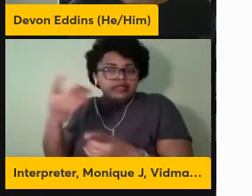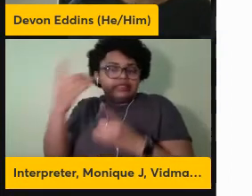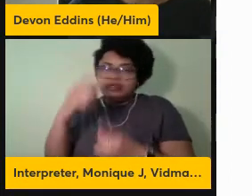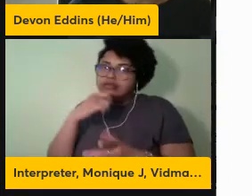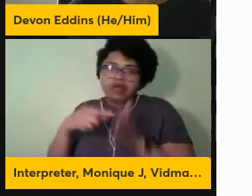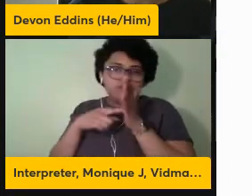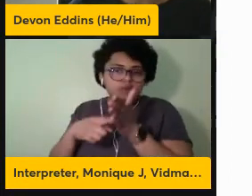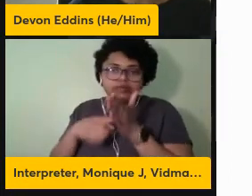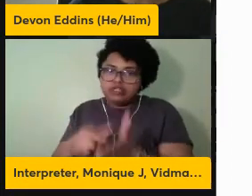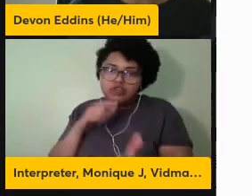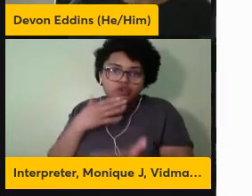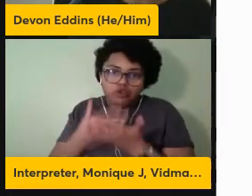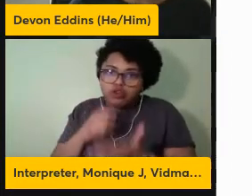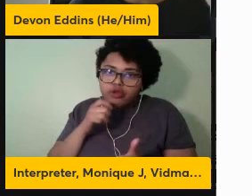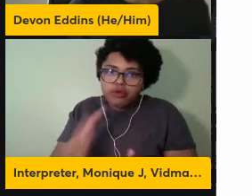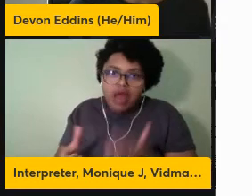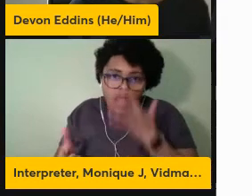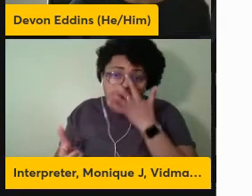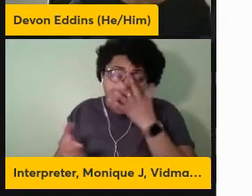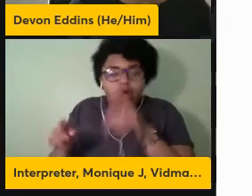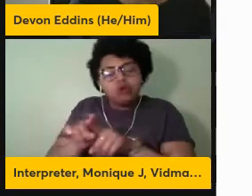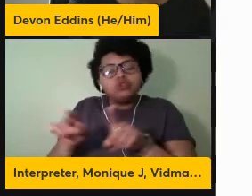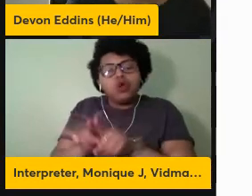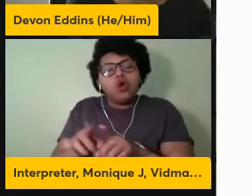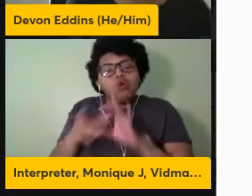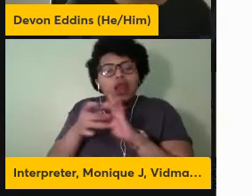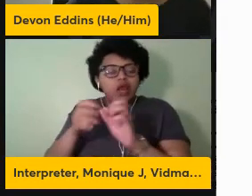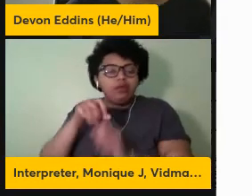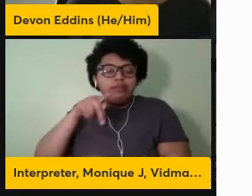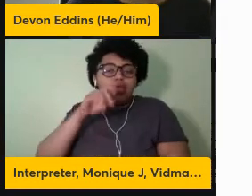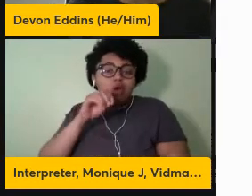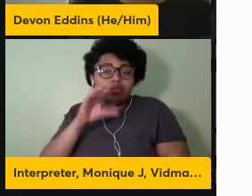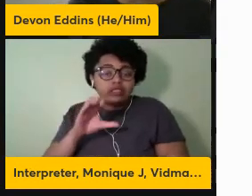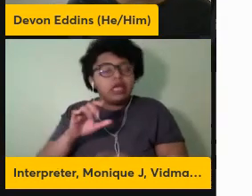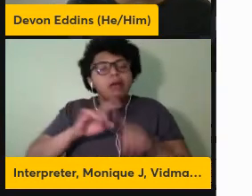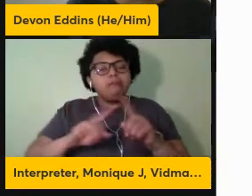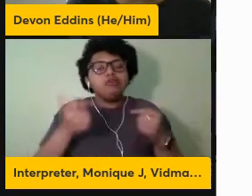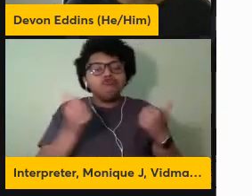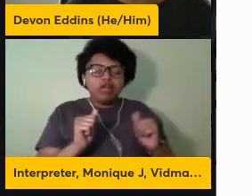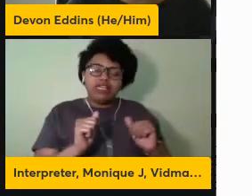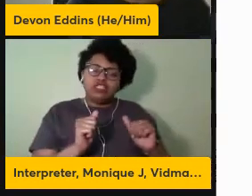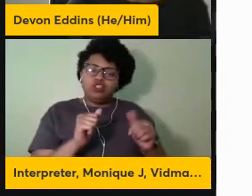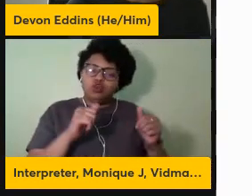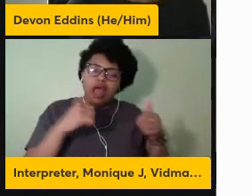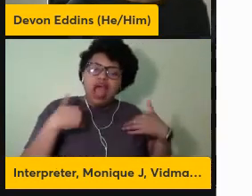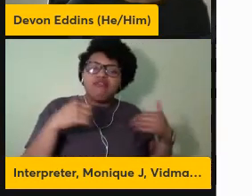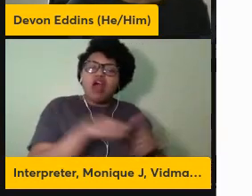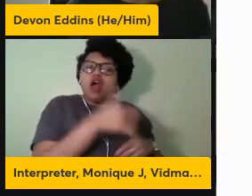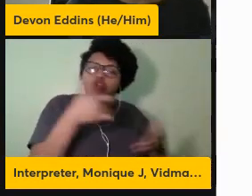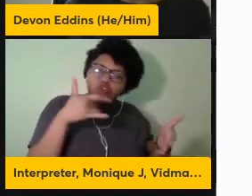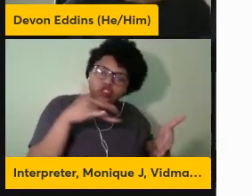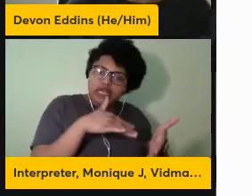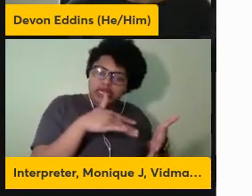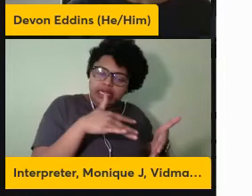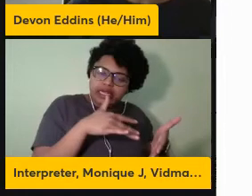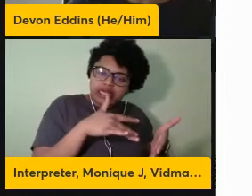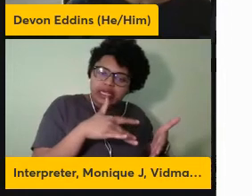of the major studies that are using multi-omic approaches to understand immunity and pathogenesis in